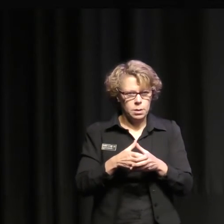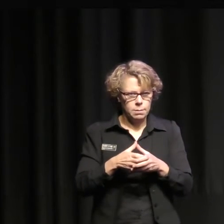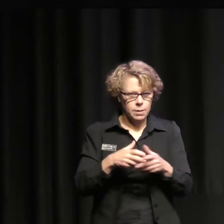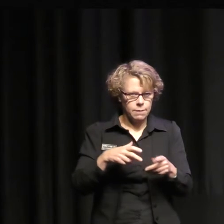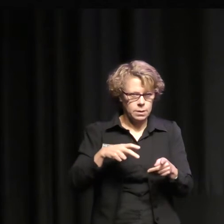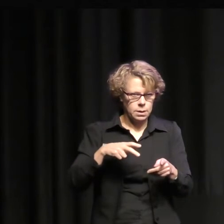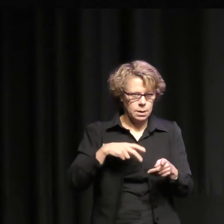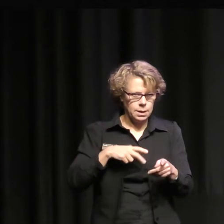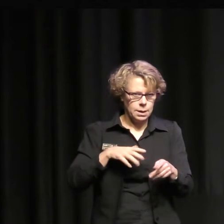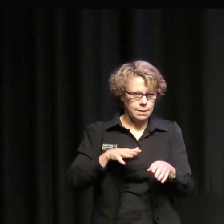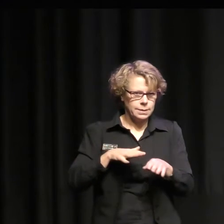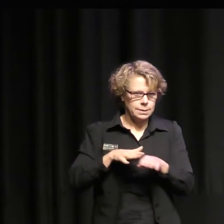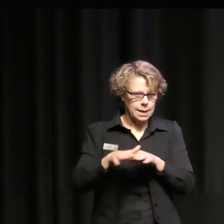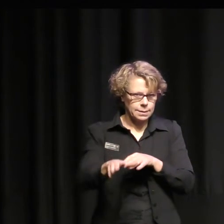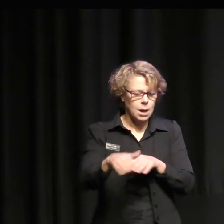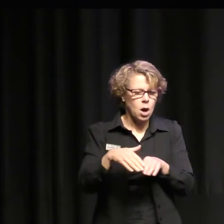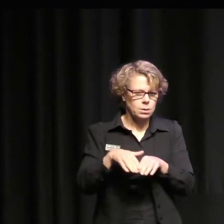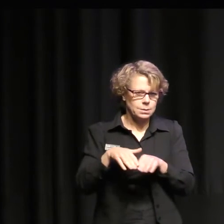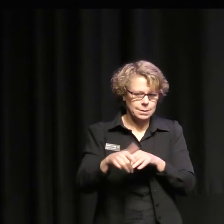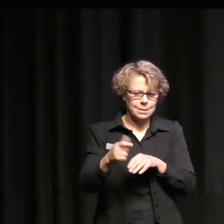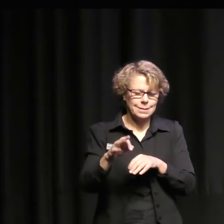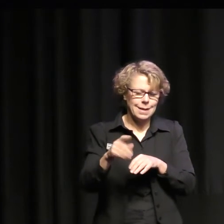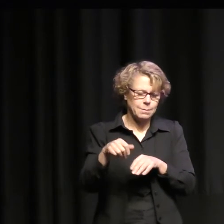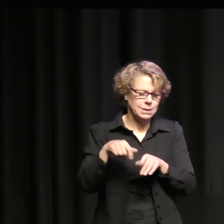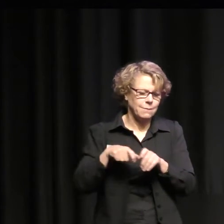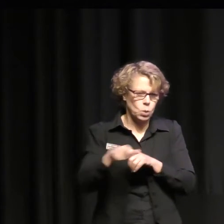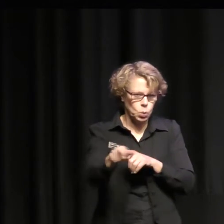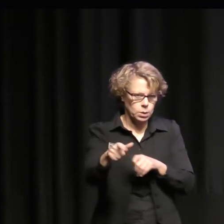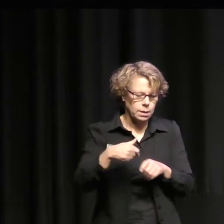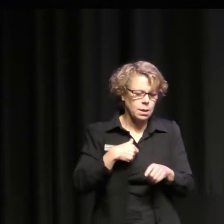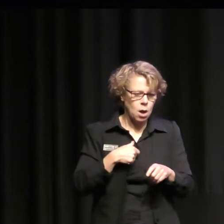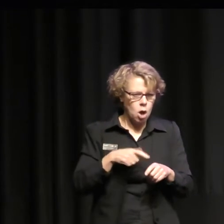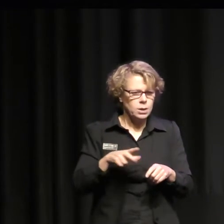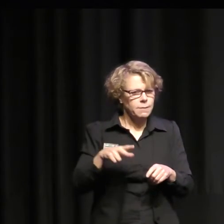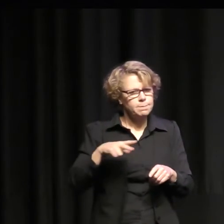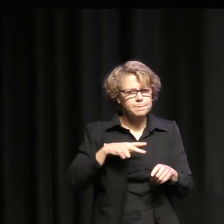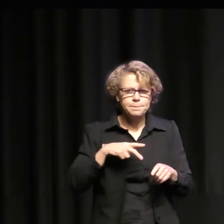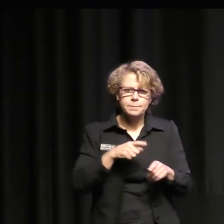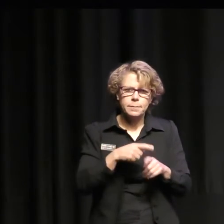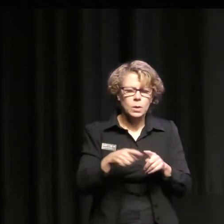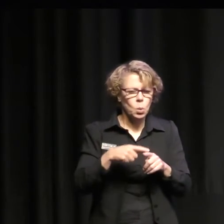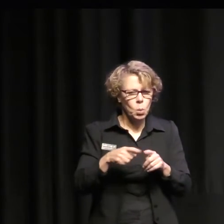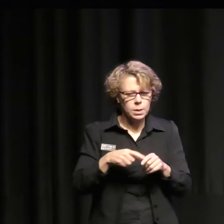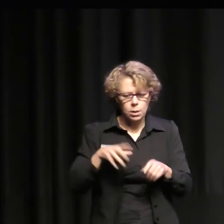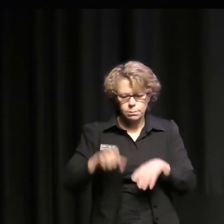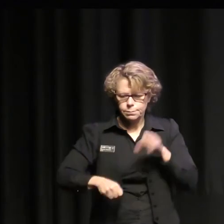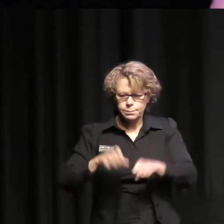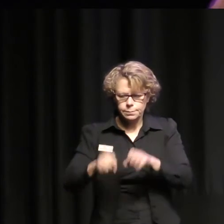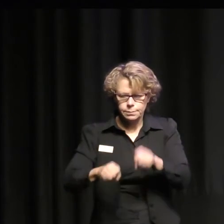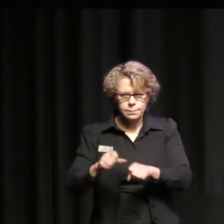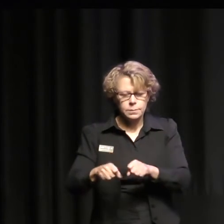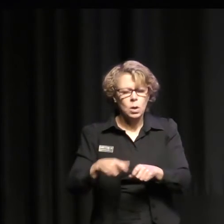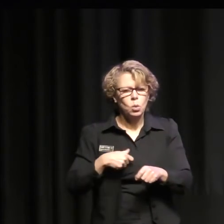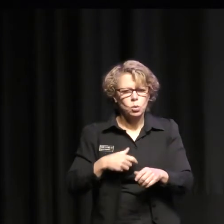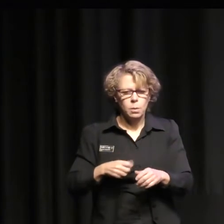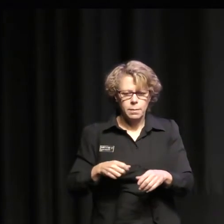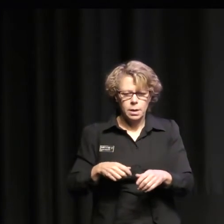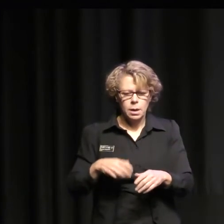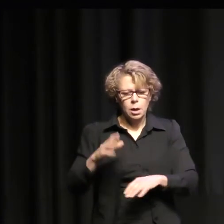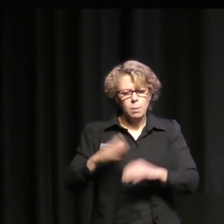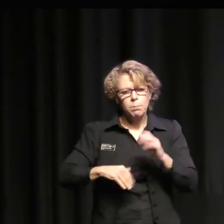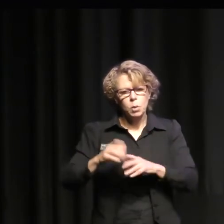privateers, people rent-seeking, who've taken part of the Thames and have built a private